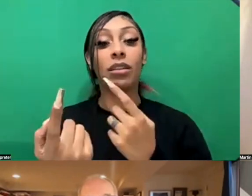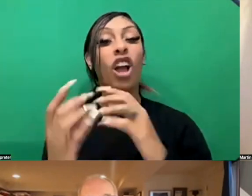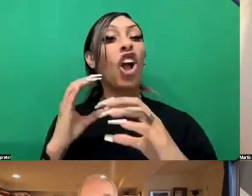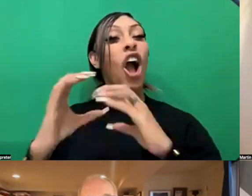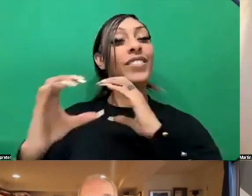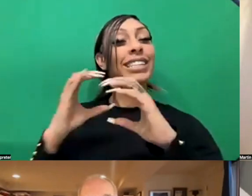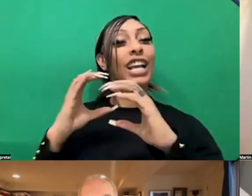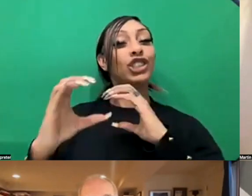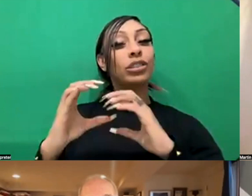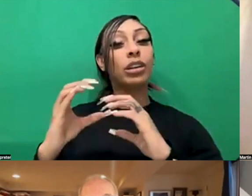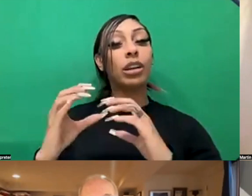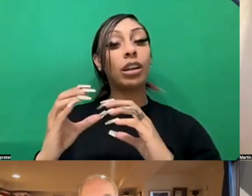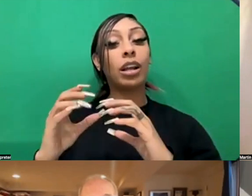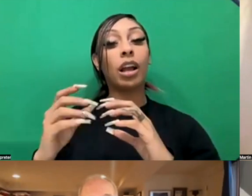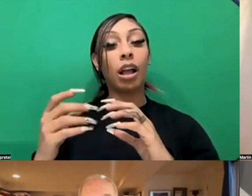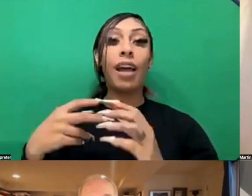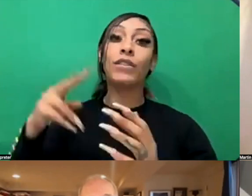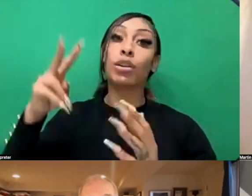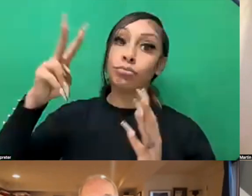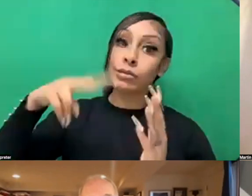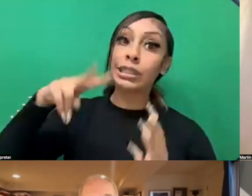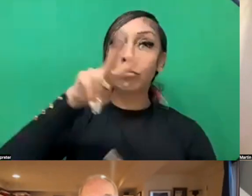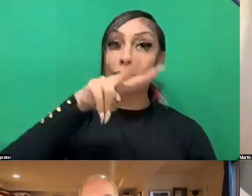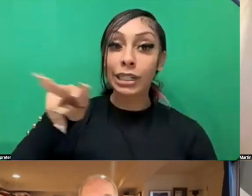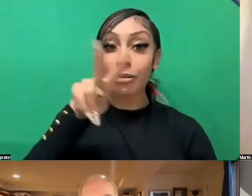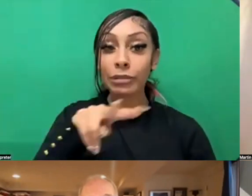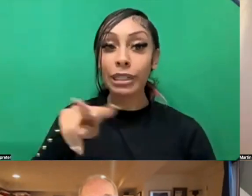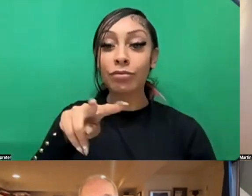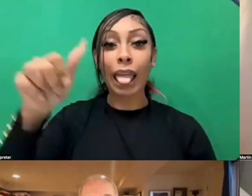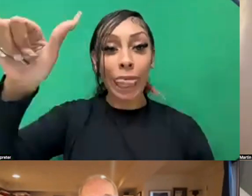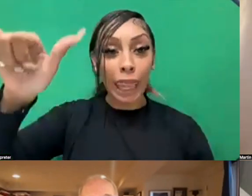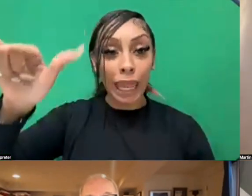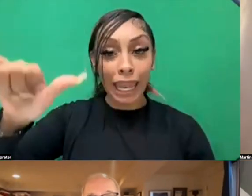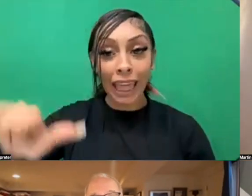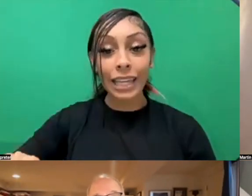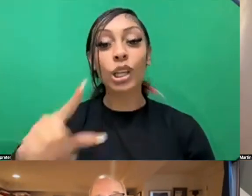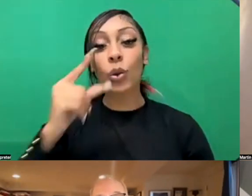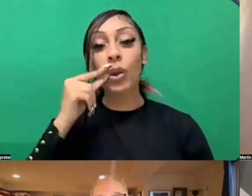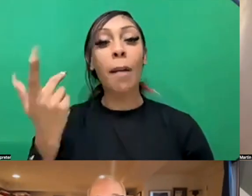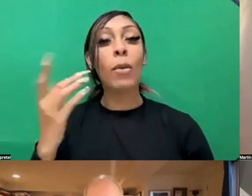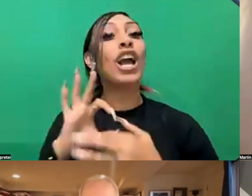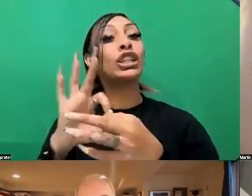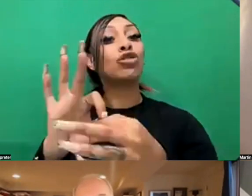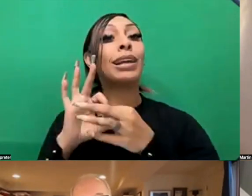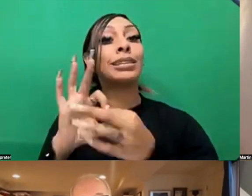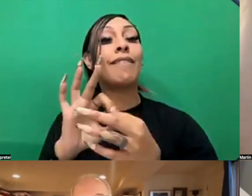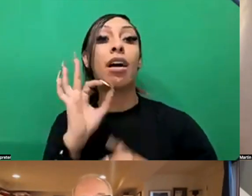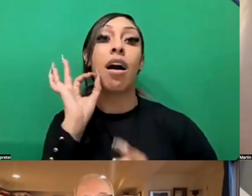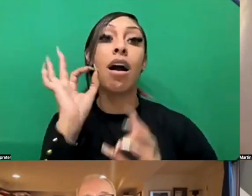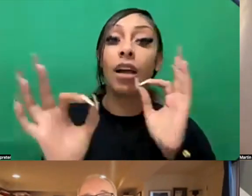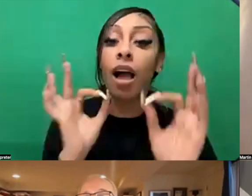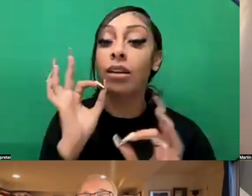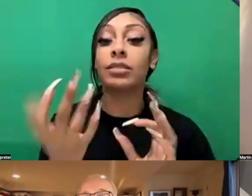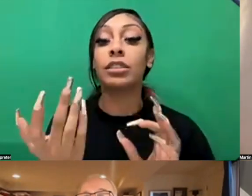So instead of reading a list of things that then you have to